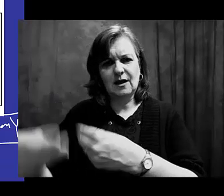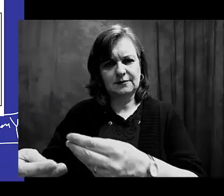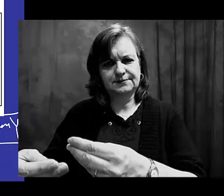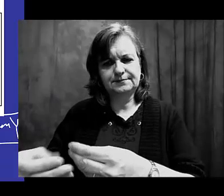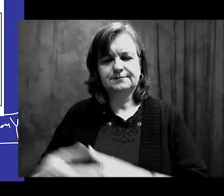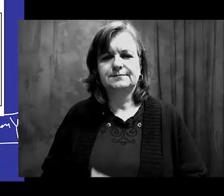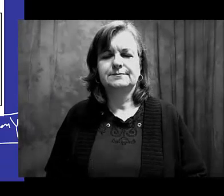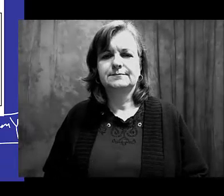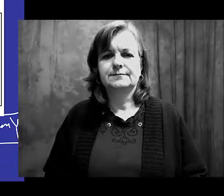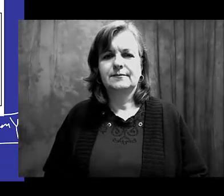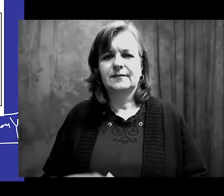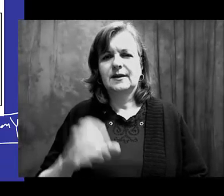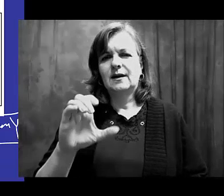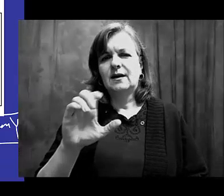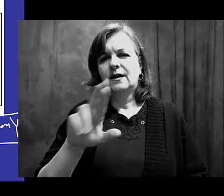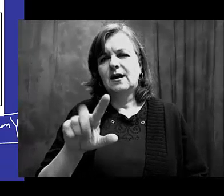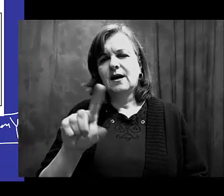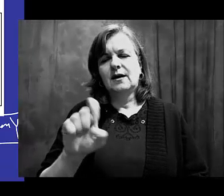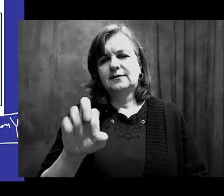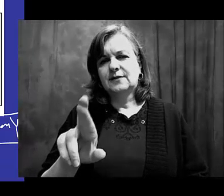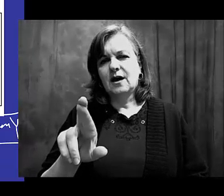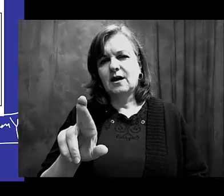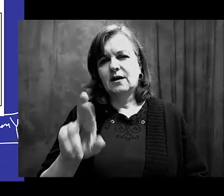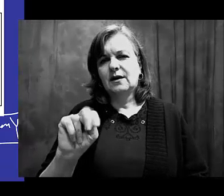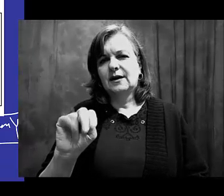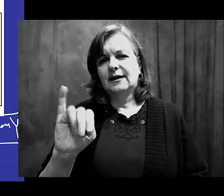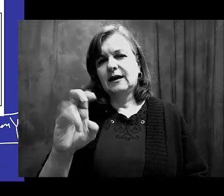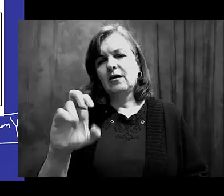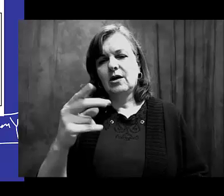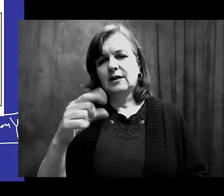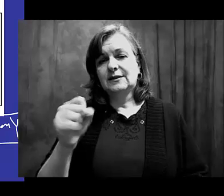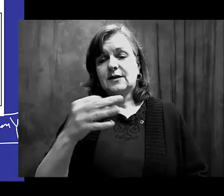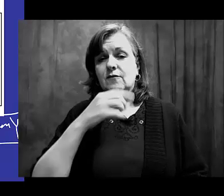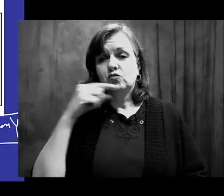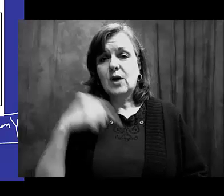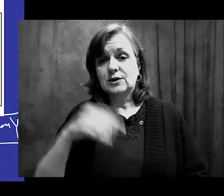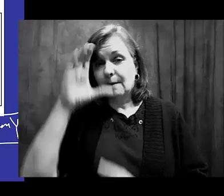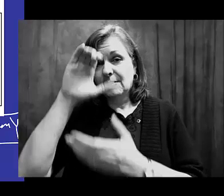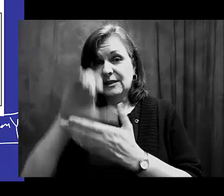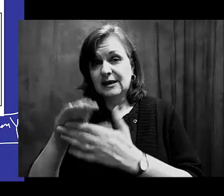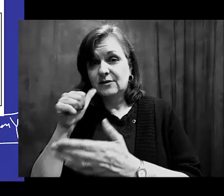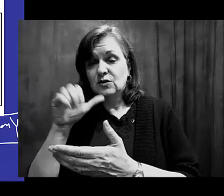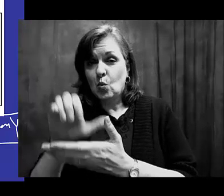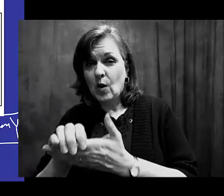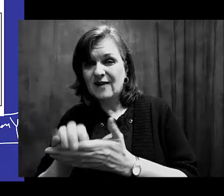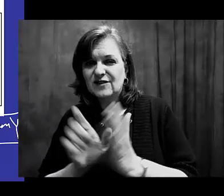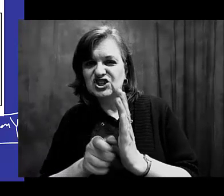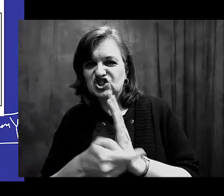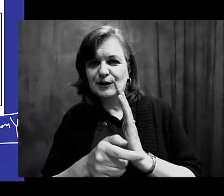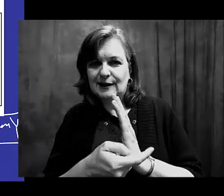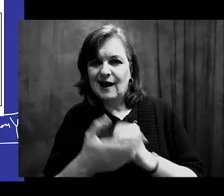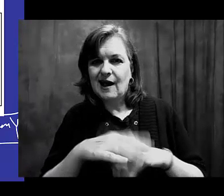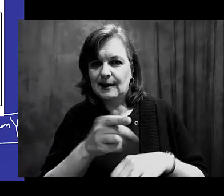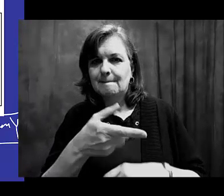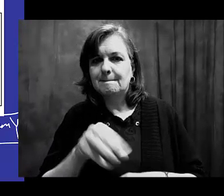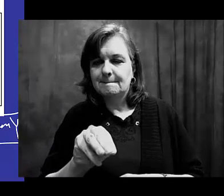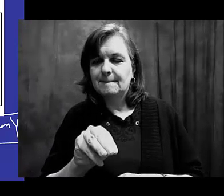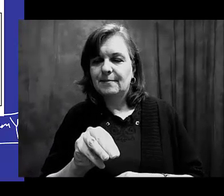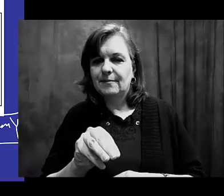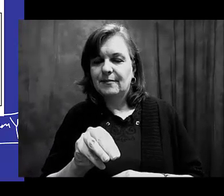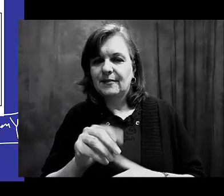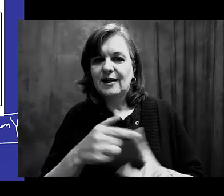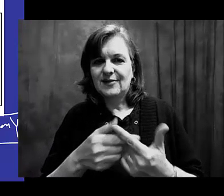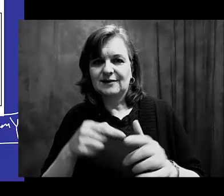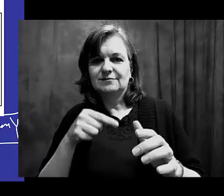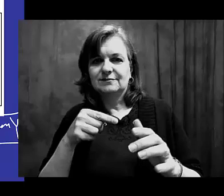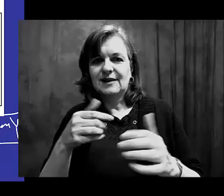So the Tsar Nicholas of Russia actually believed that Alexandra had cheated on him and had